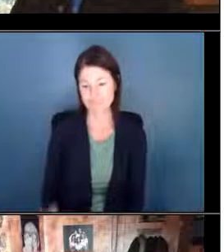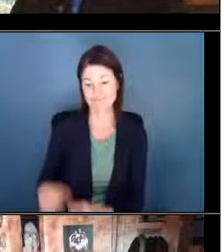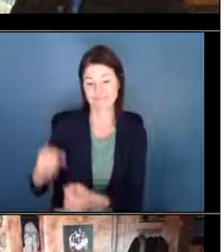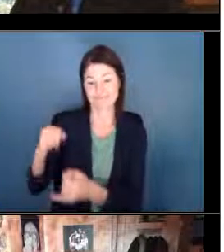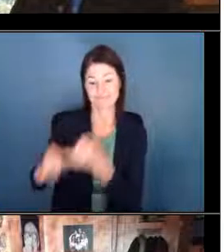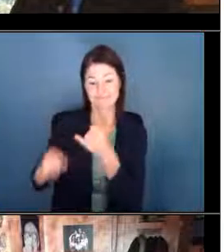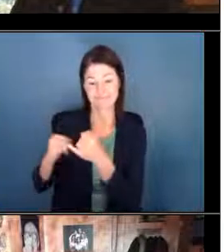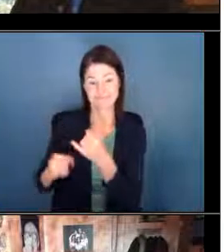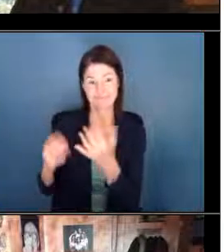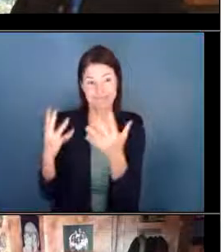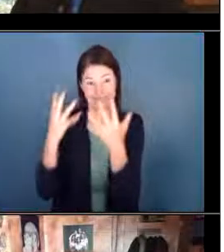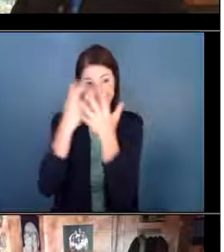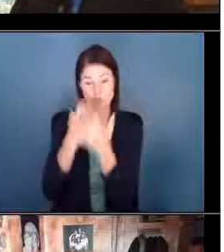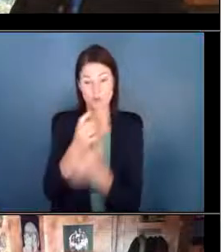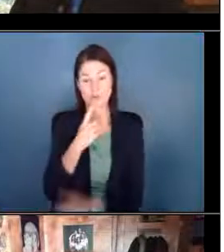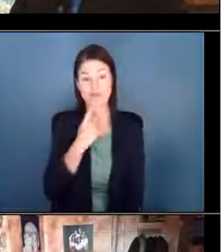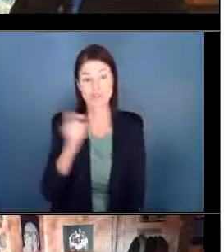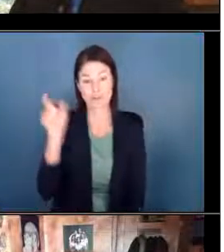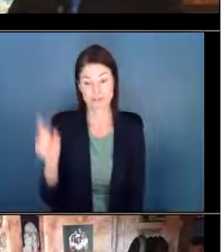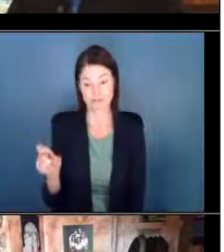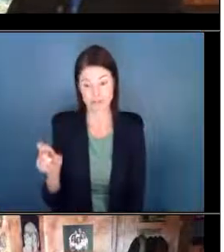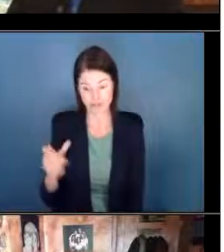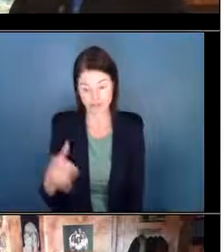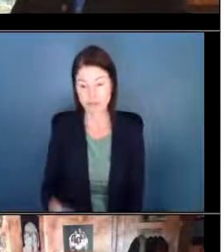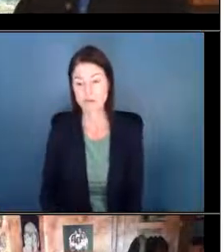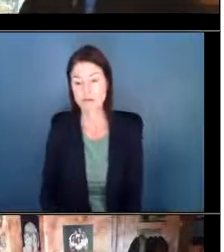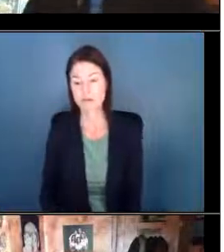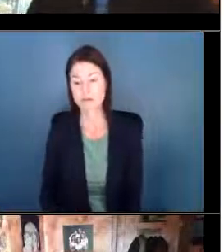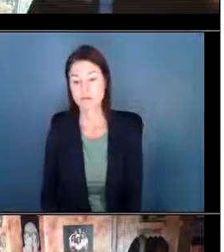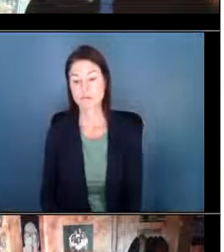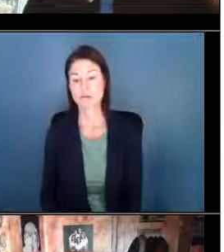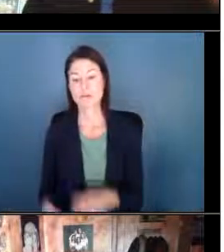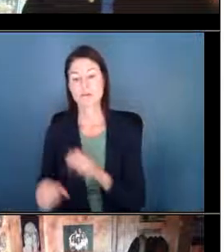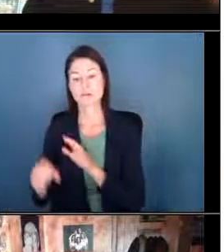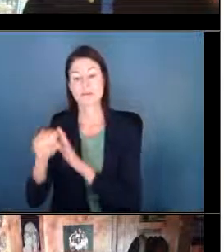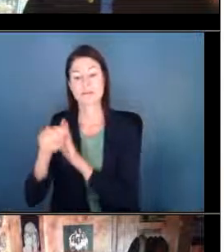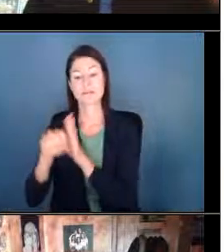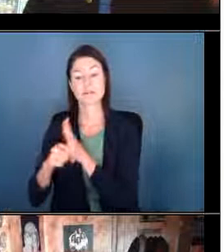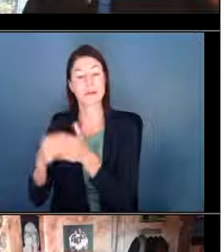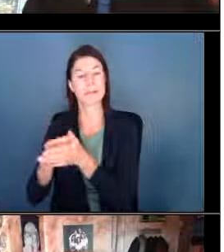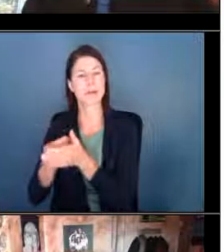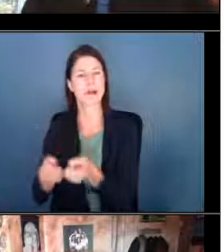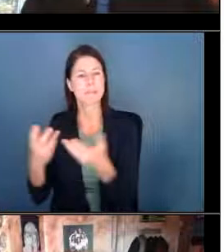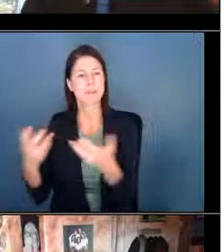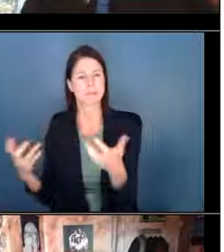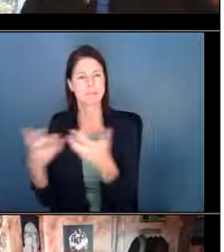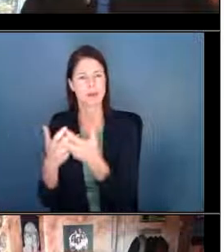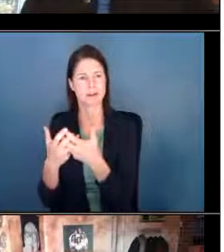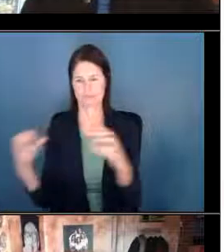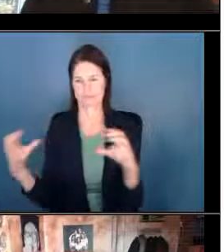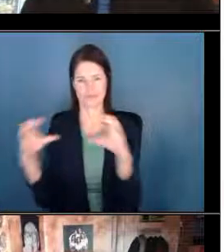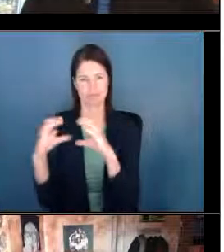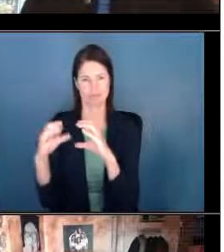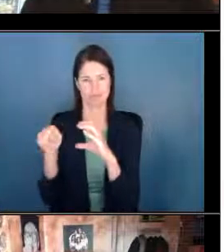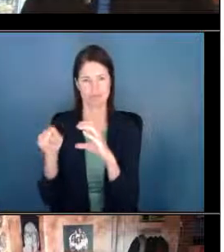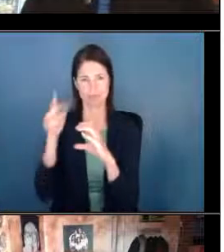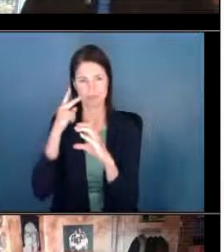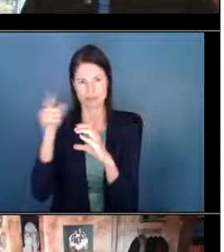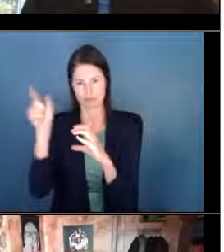symbolizes what percent of the federal money was matched by state money. So if you look down